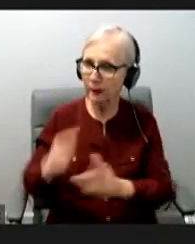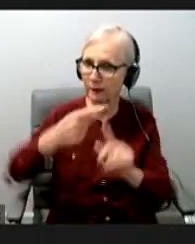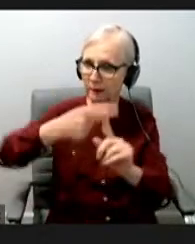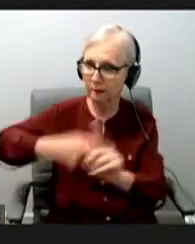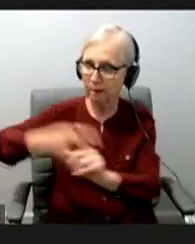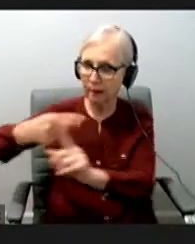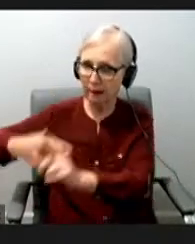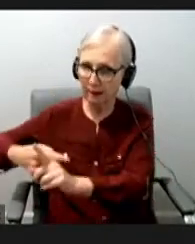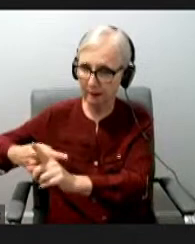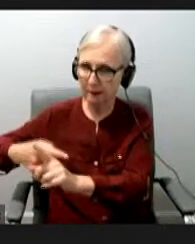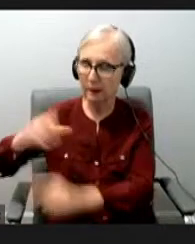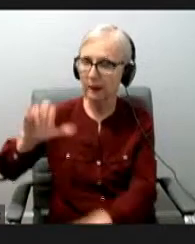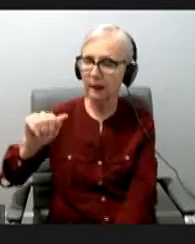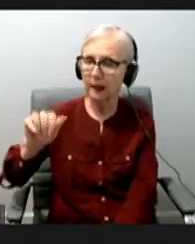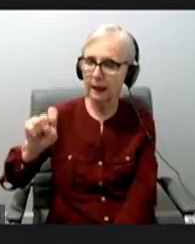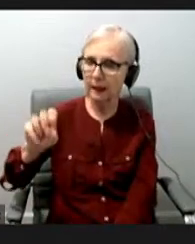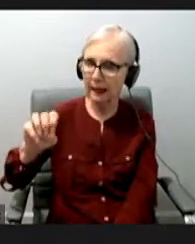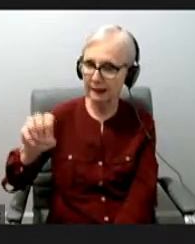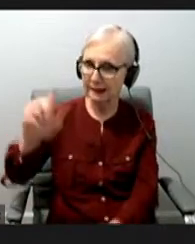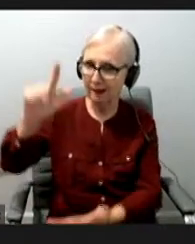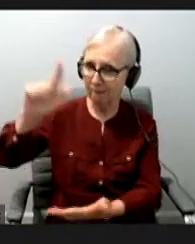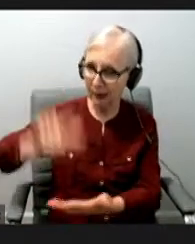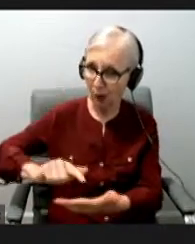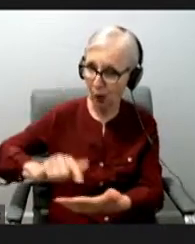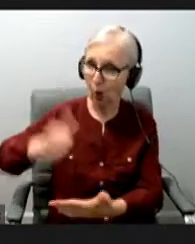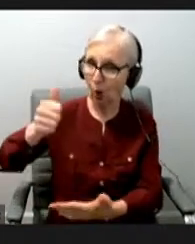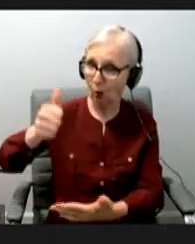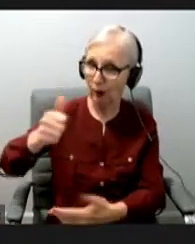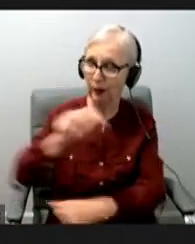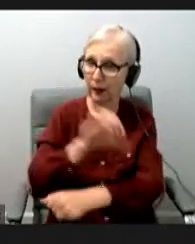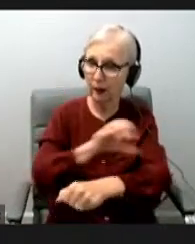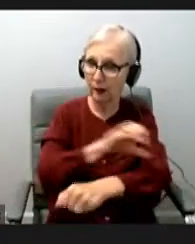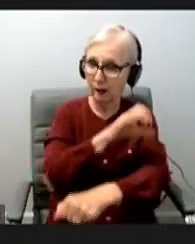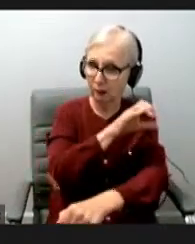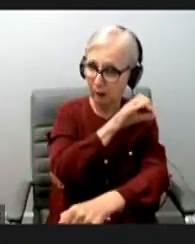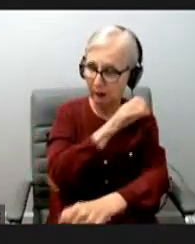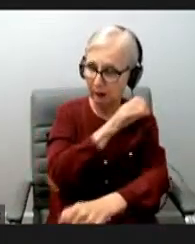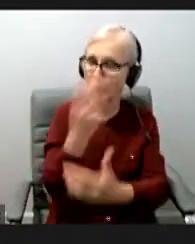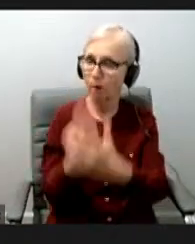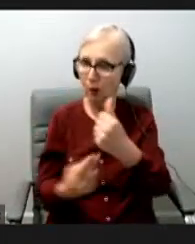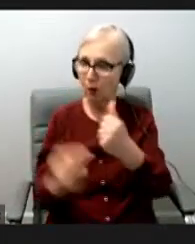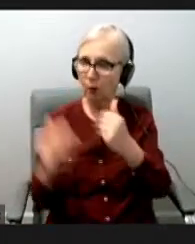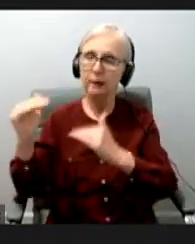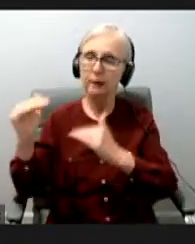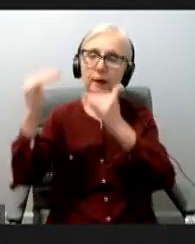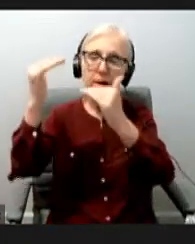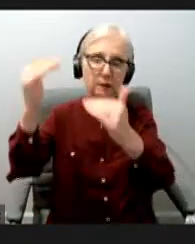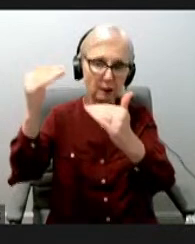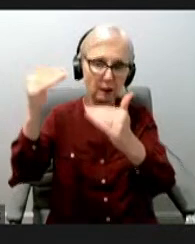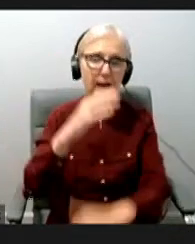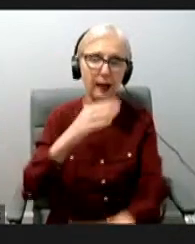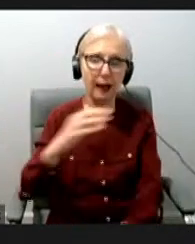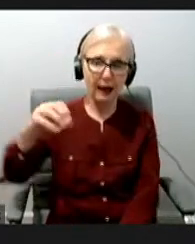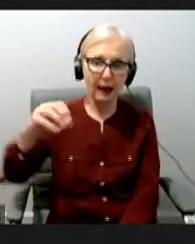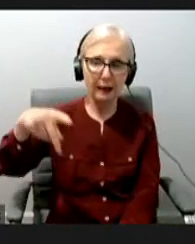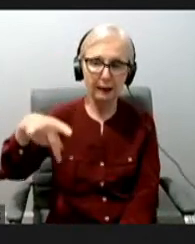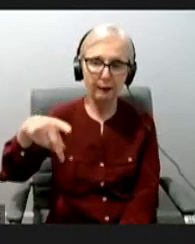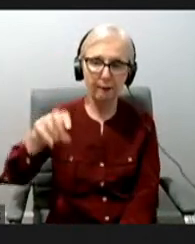have been lower in Colorado, both in the adult population and in the pediatric